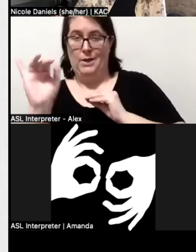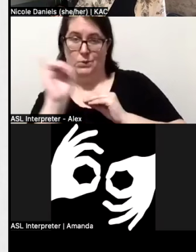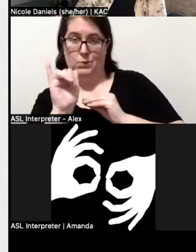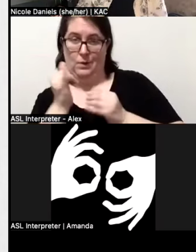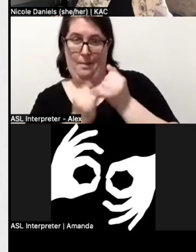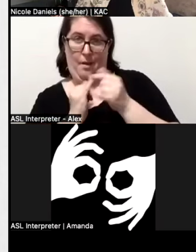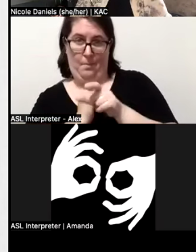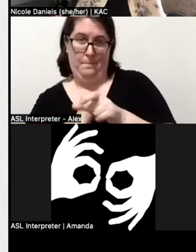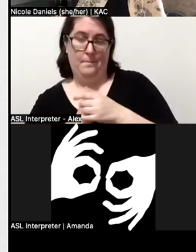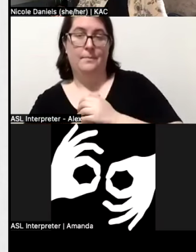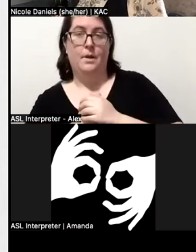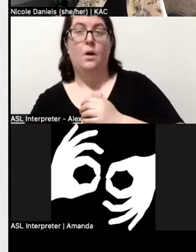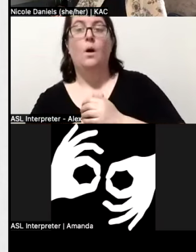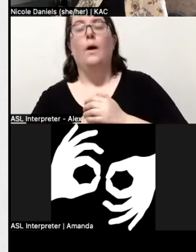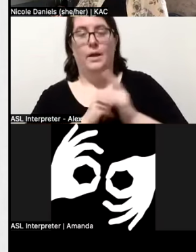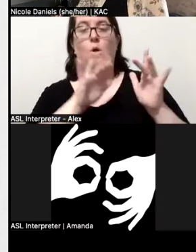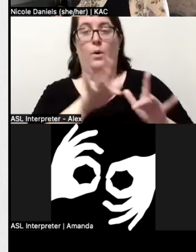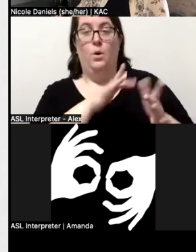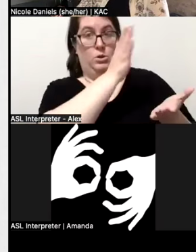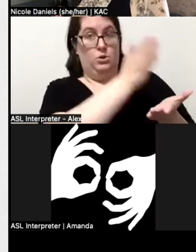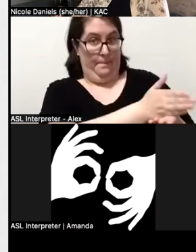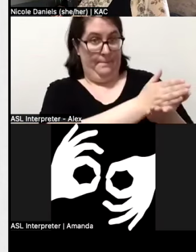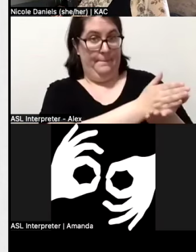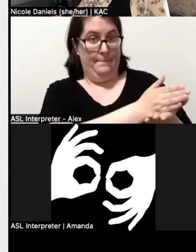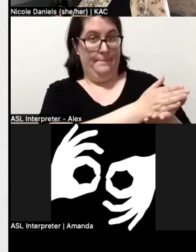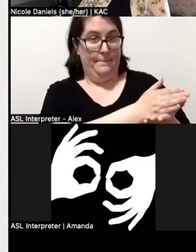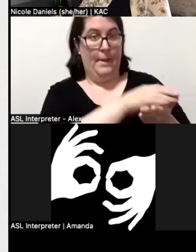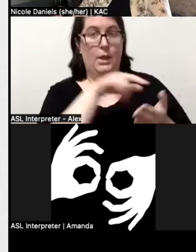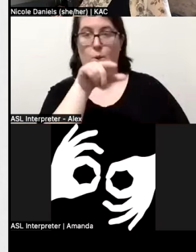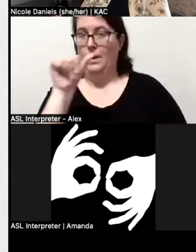going to now turn off the recording so we can have our Q&A session so that you